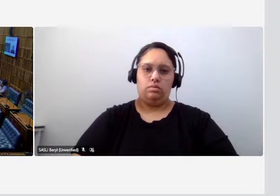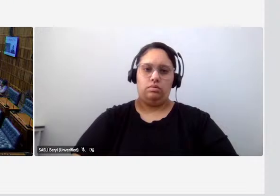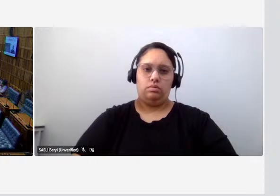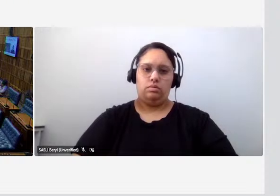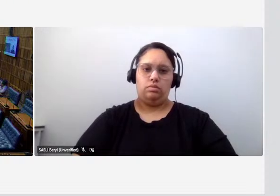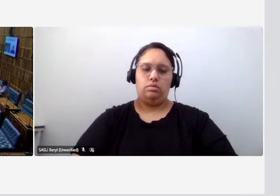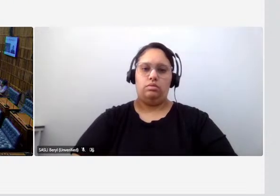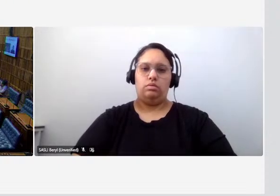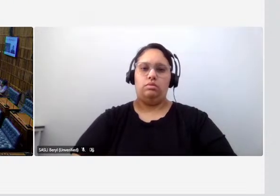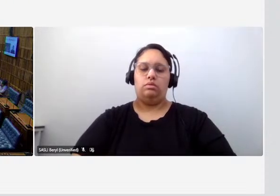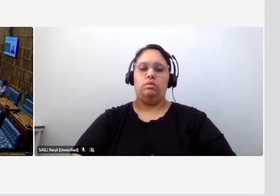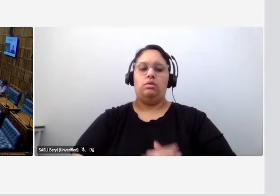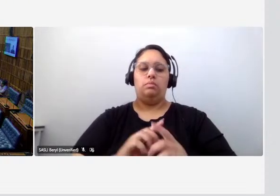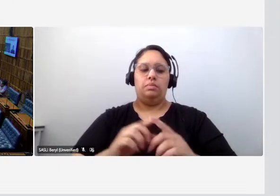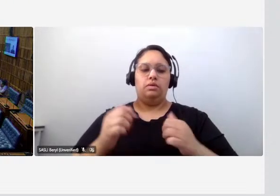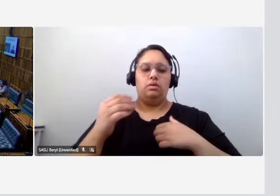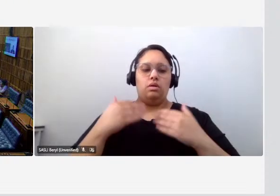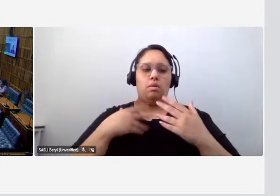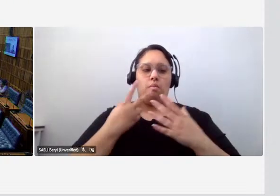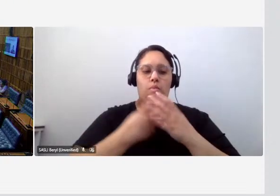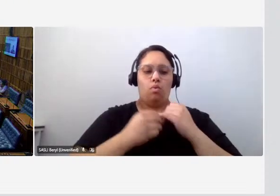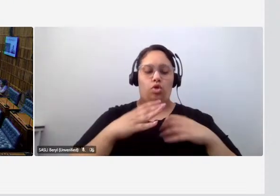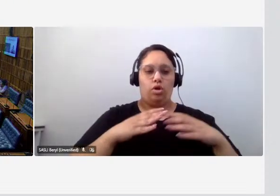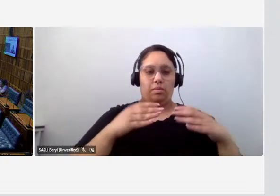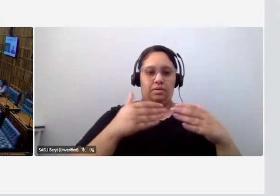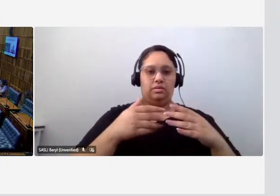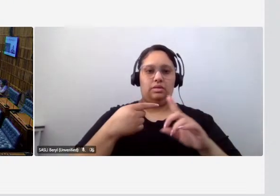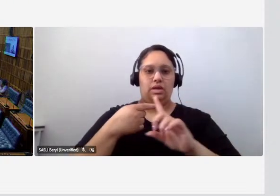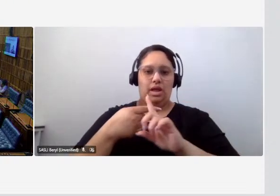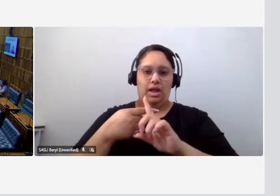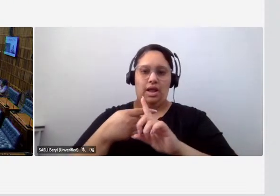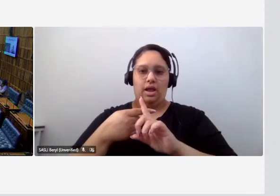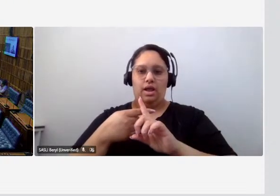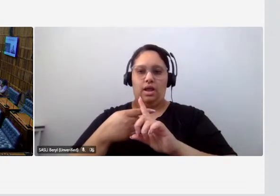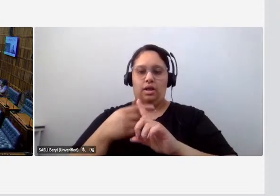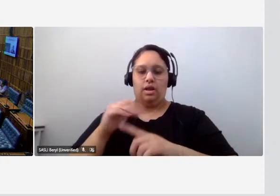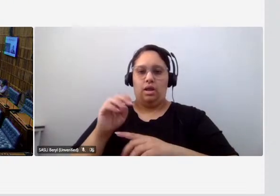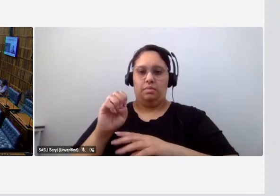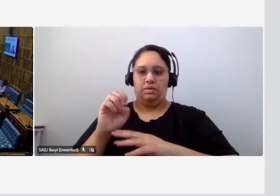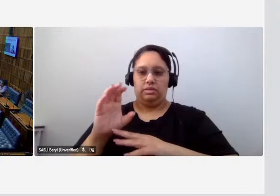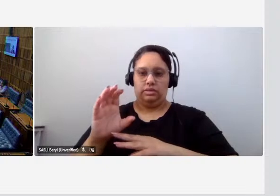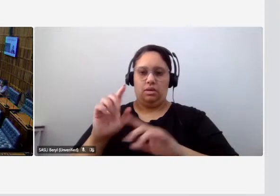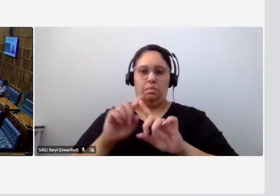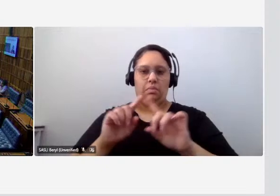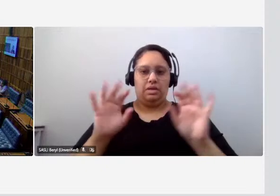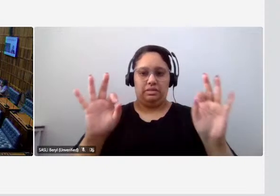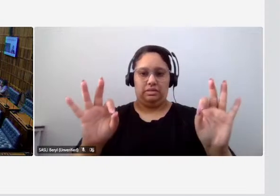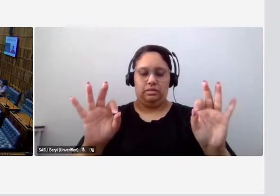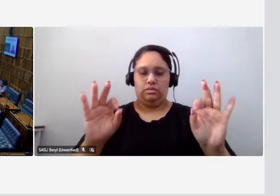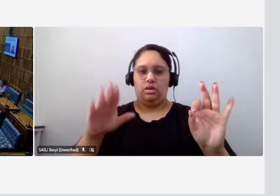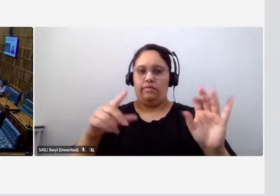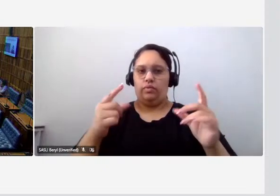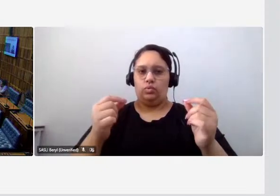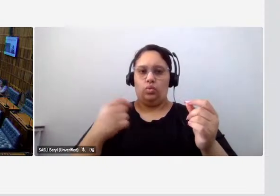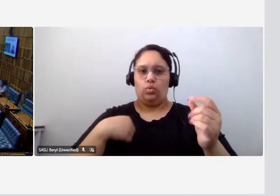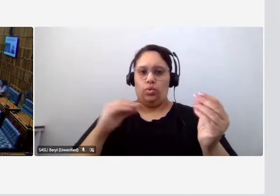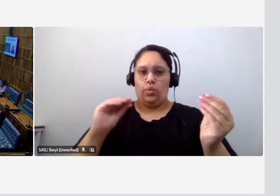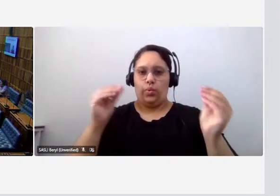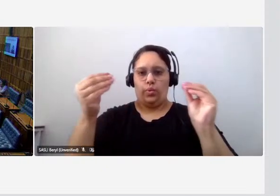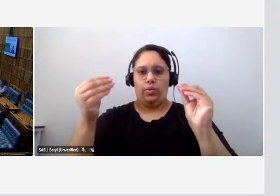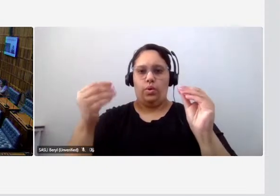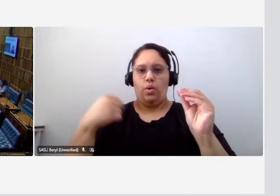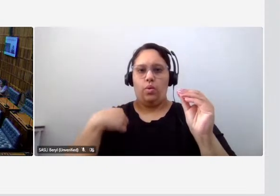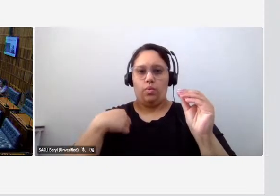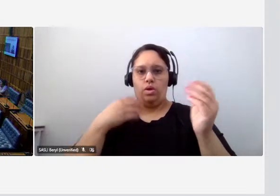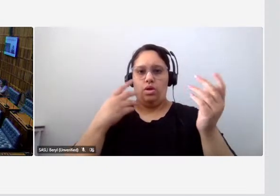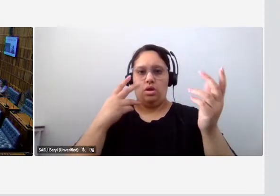sixth administration, both the committee and the MEC. But this one won't do that. We'll rectify it. We'll address